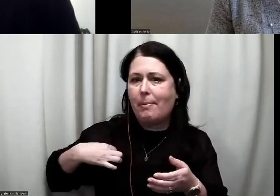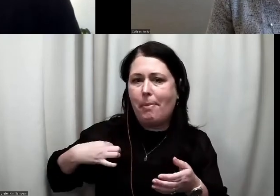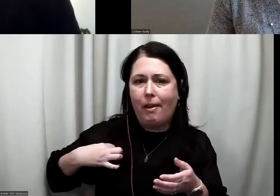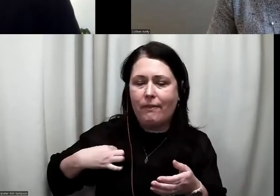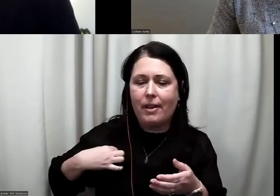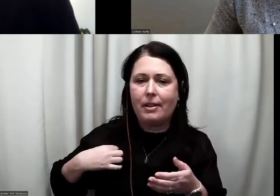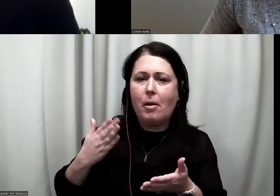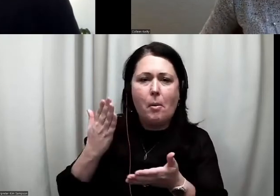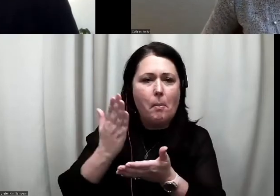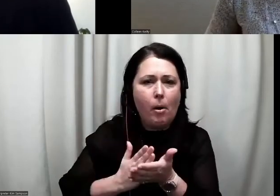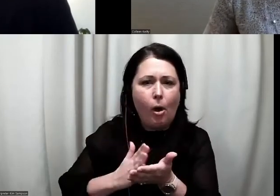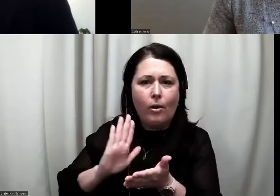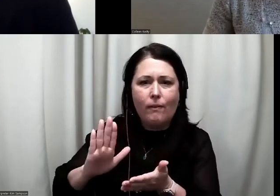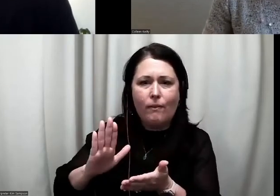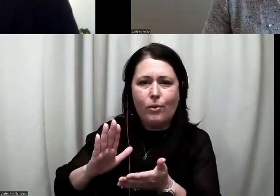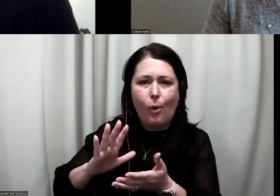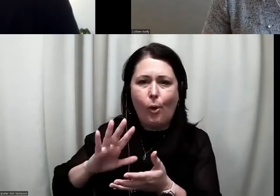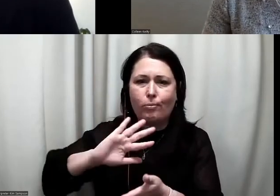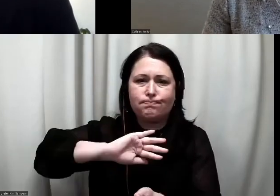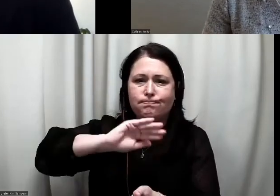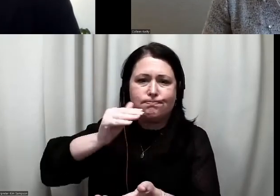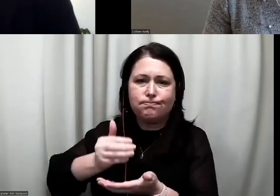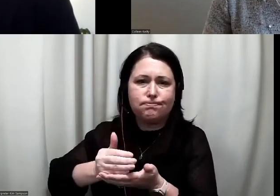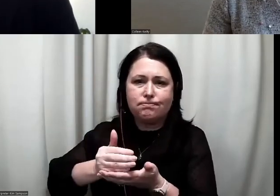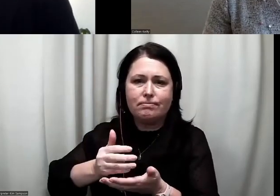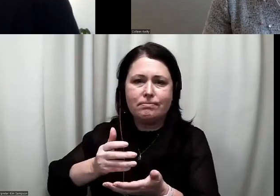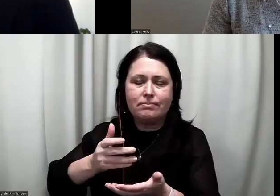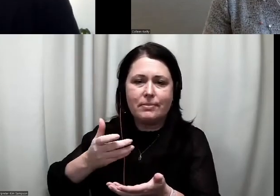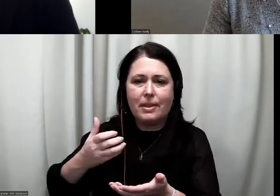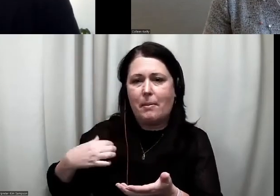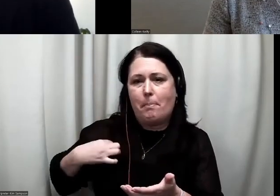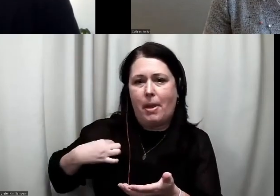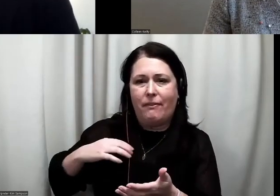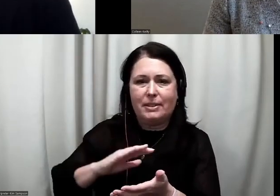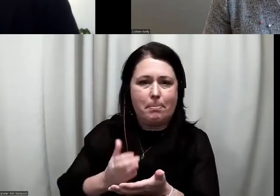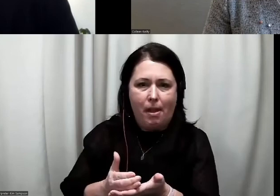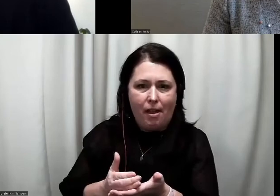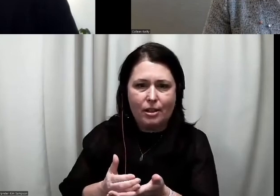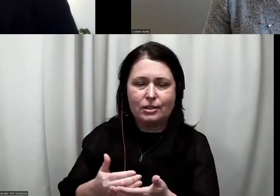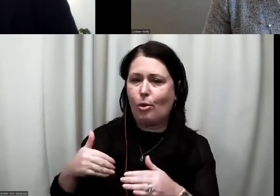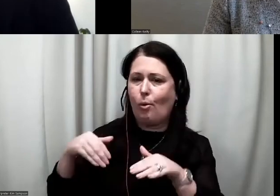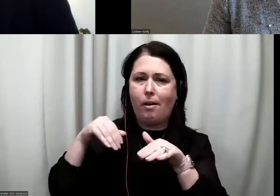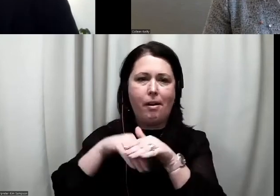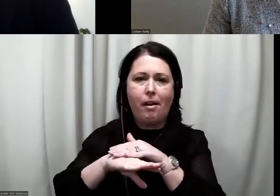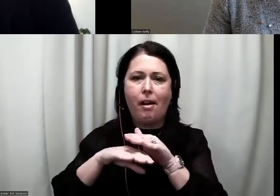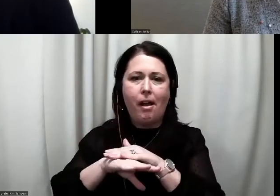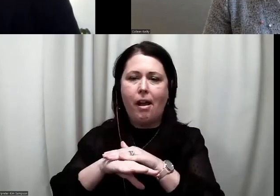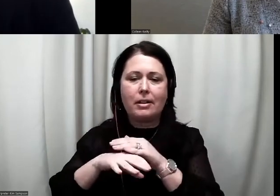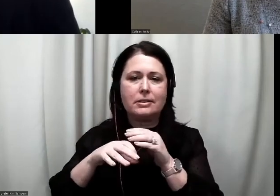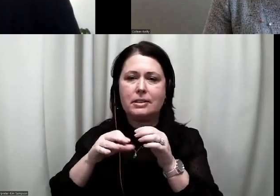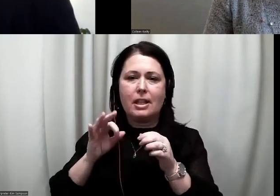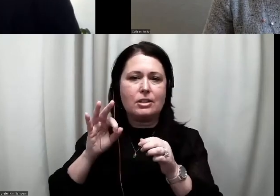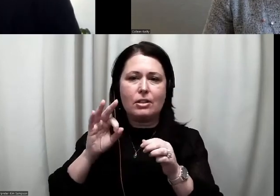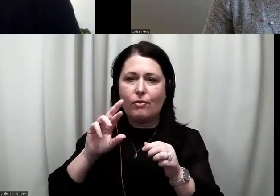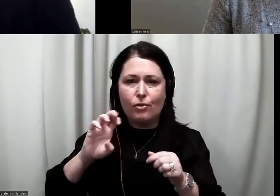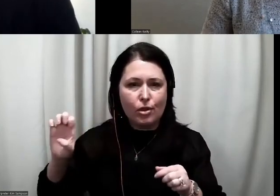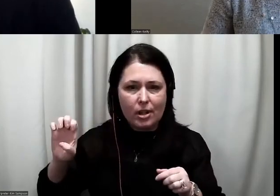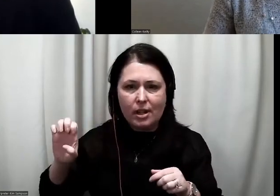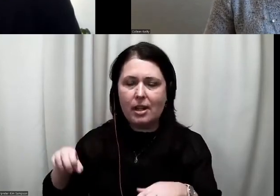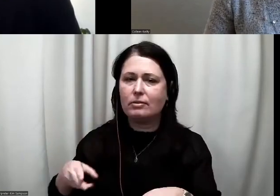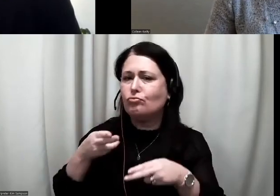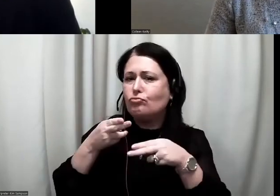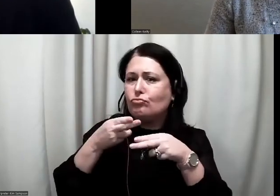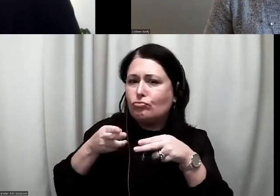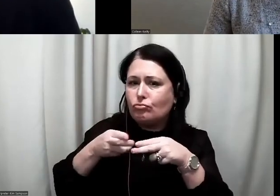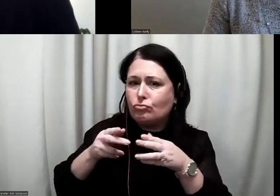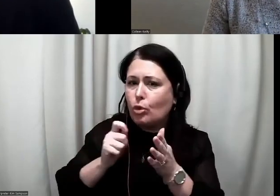your benefits package, and so you can access us for free. We provide short-term care. So